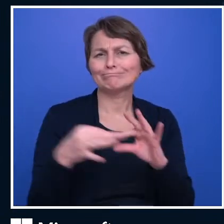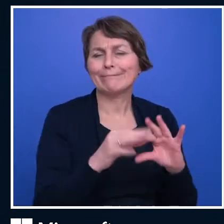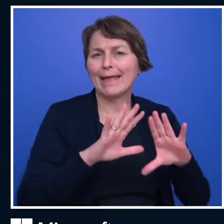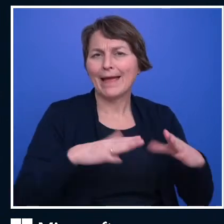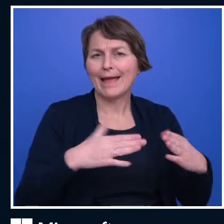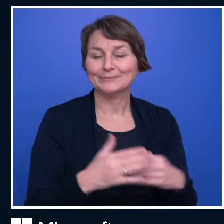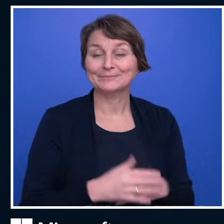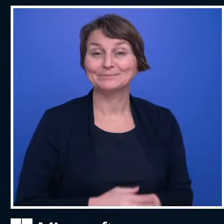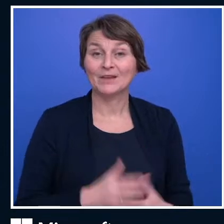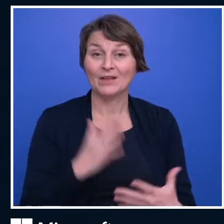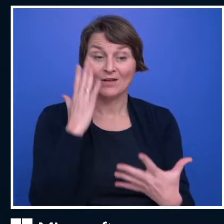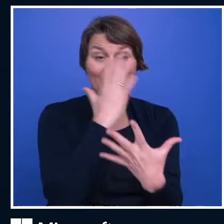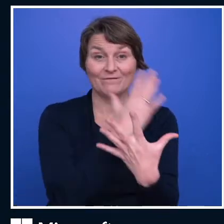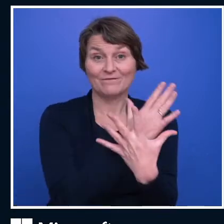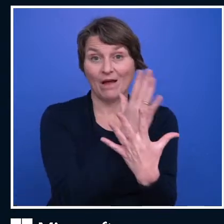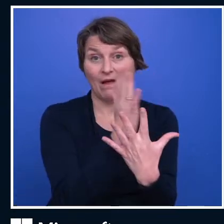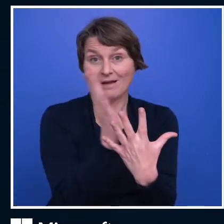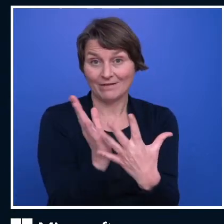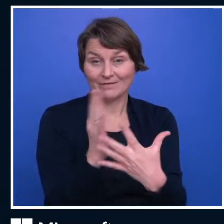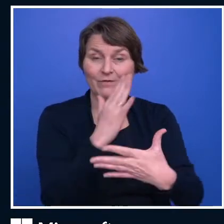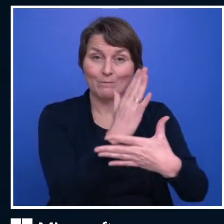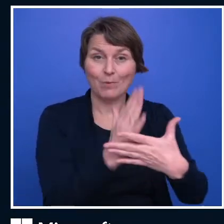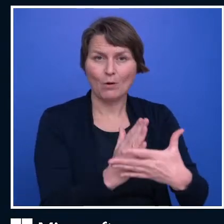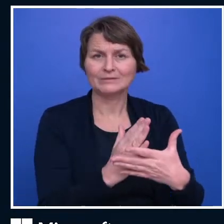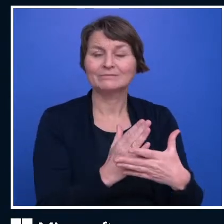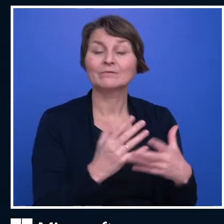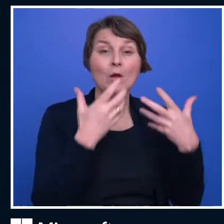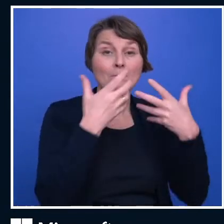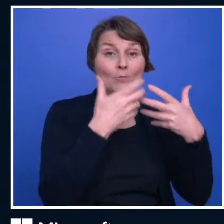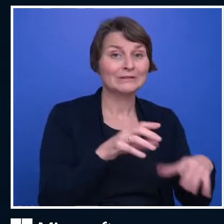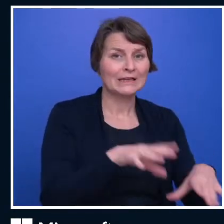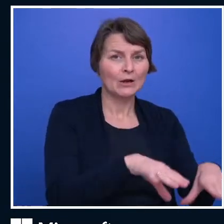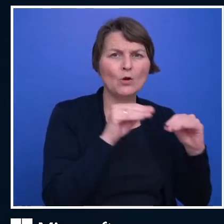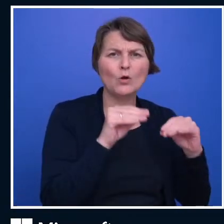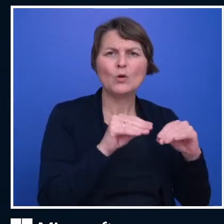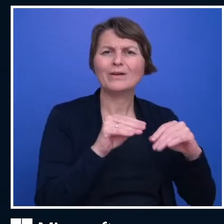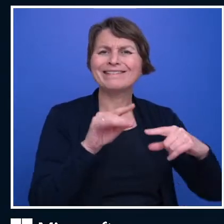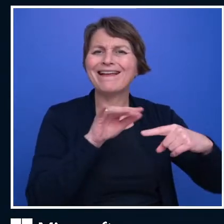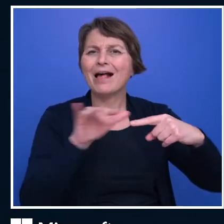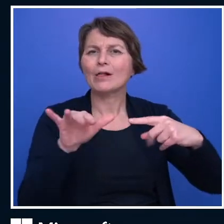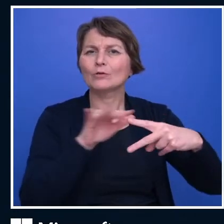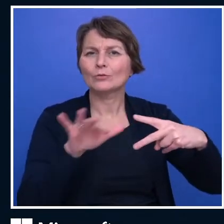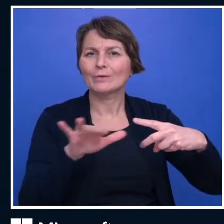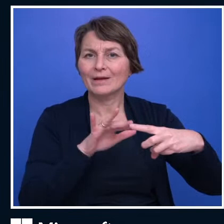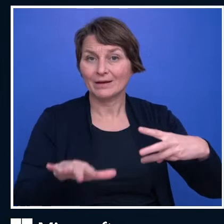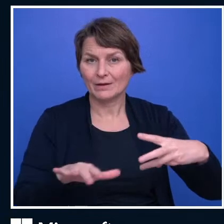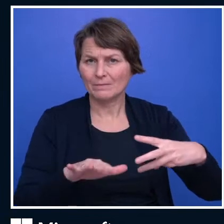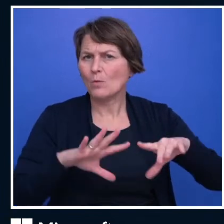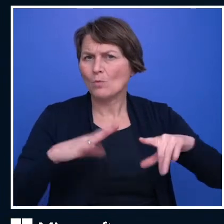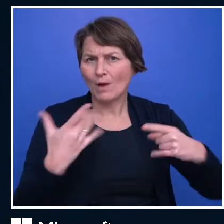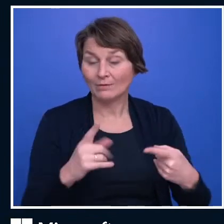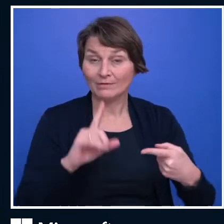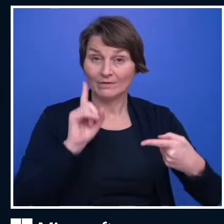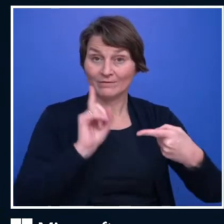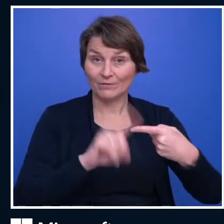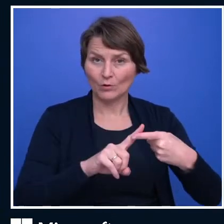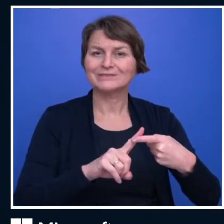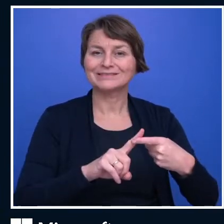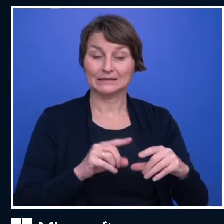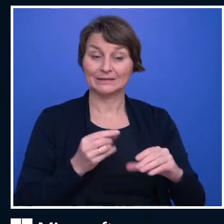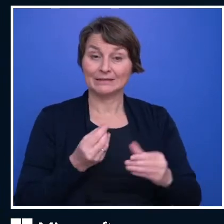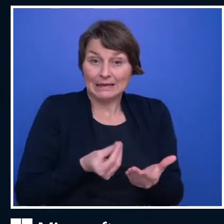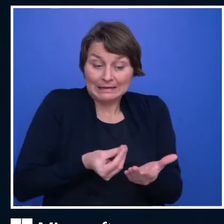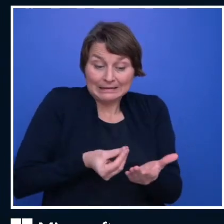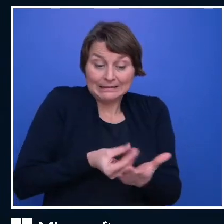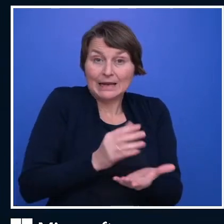distinct parts to any machine learning algorithm. The first is inputting the data. And so artificial intelligence is